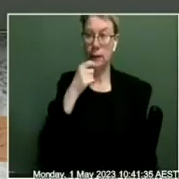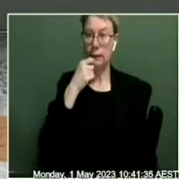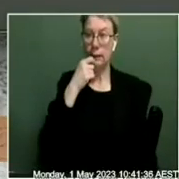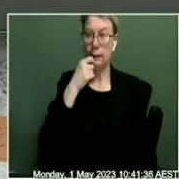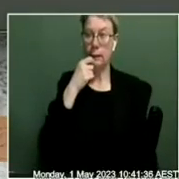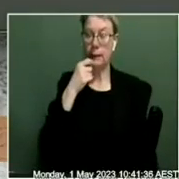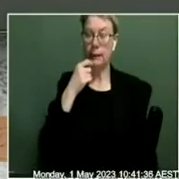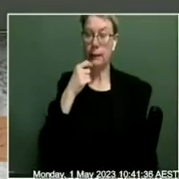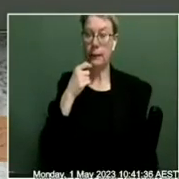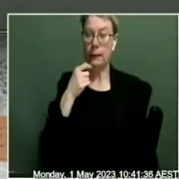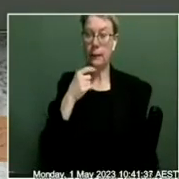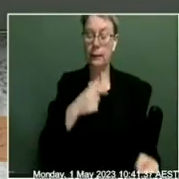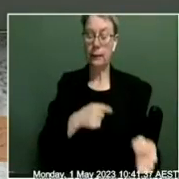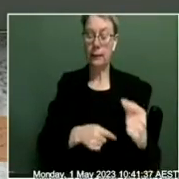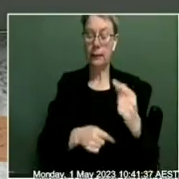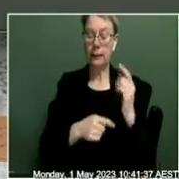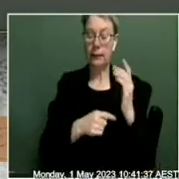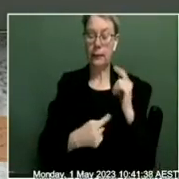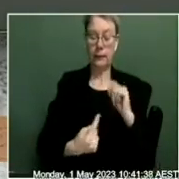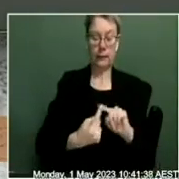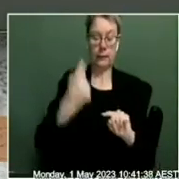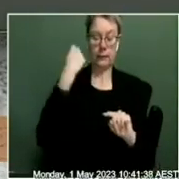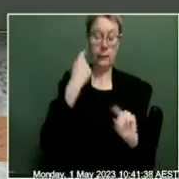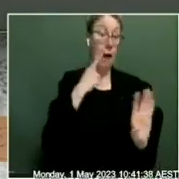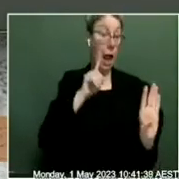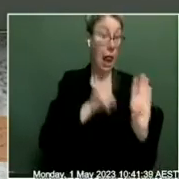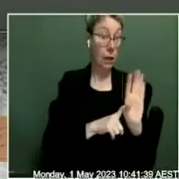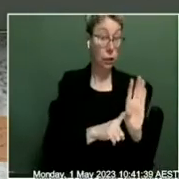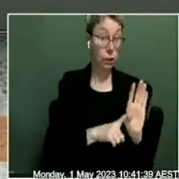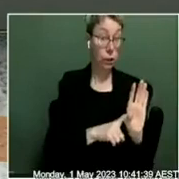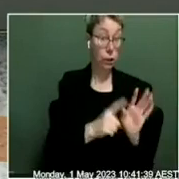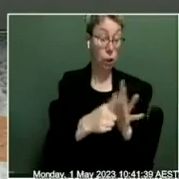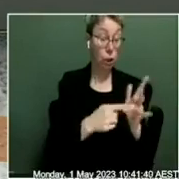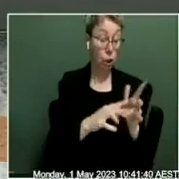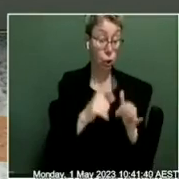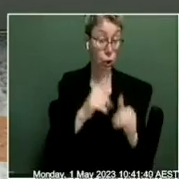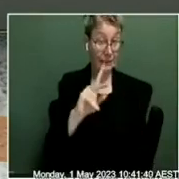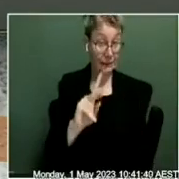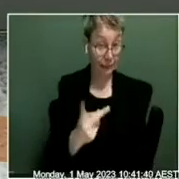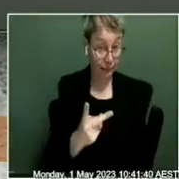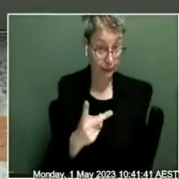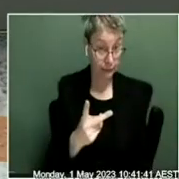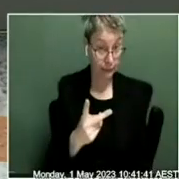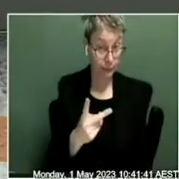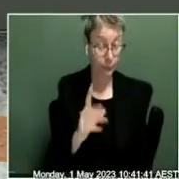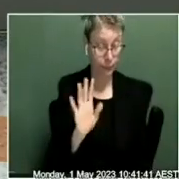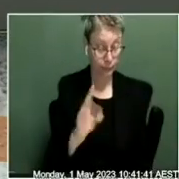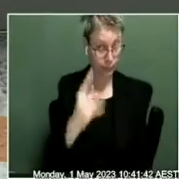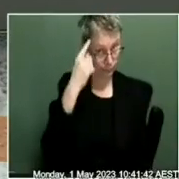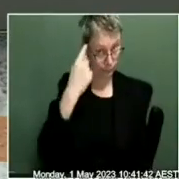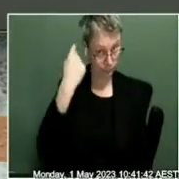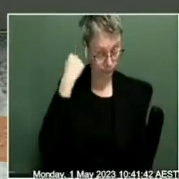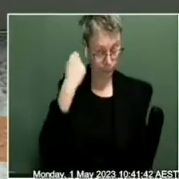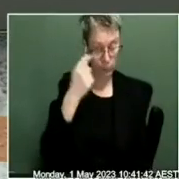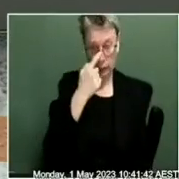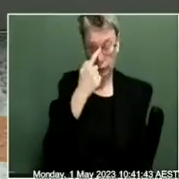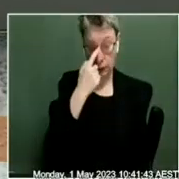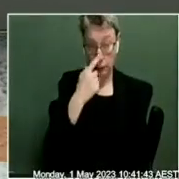it right that around early June or perhaps at the end of May,